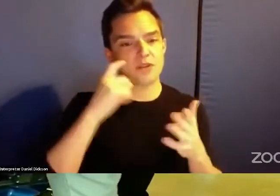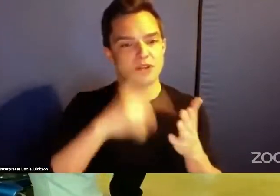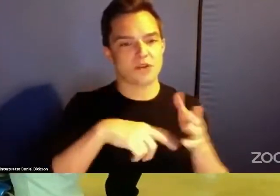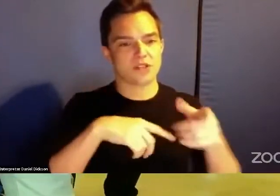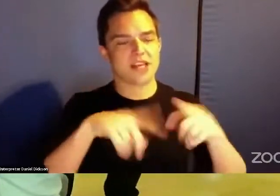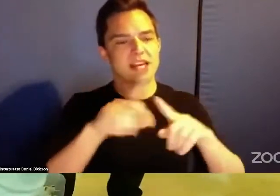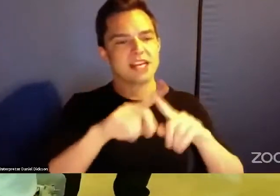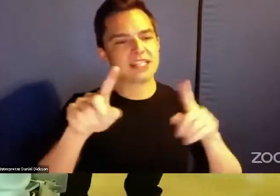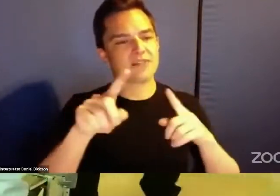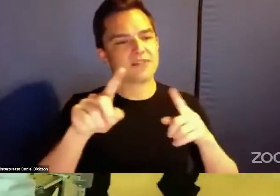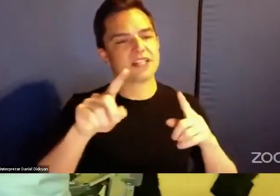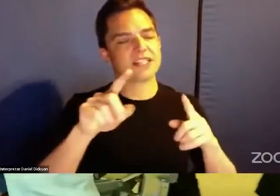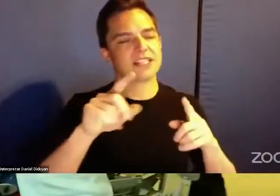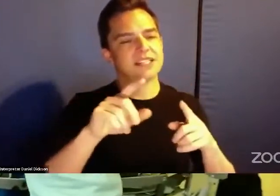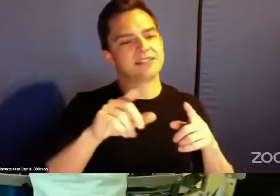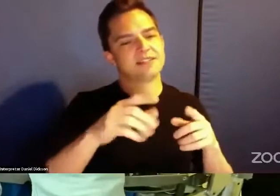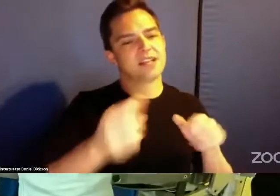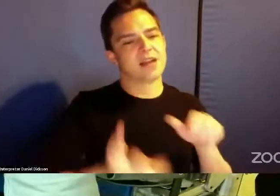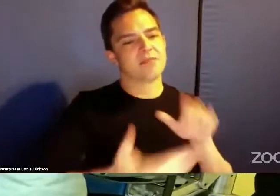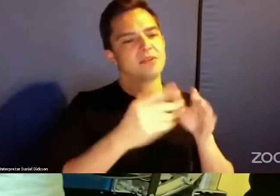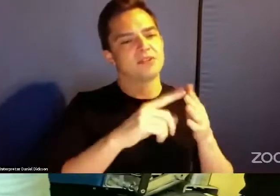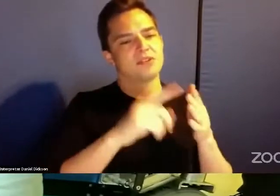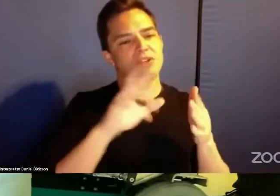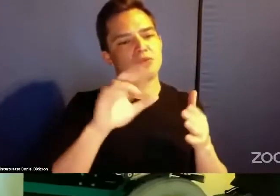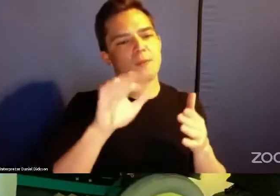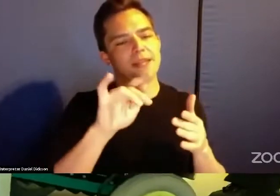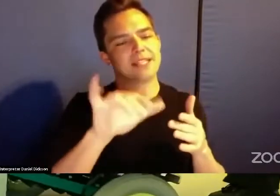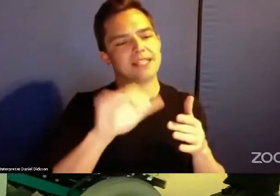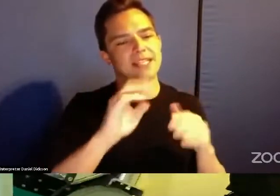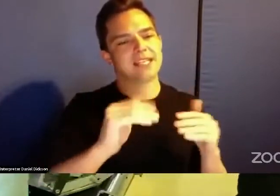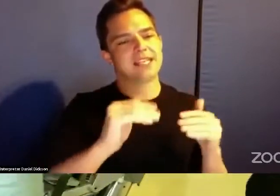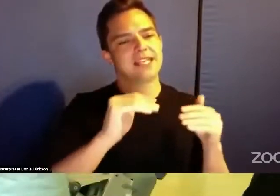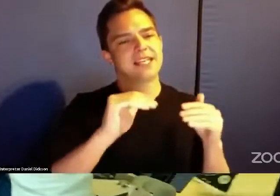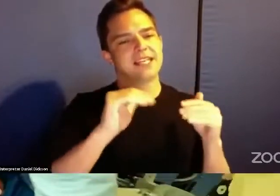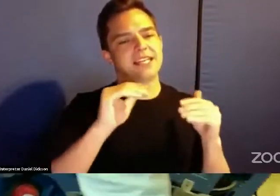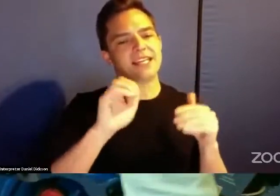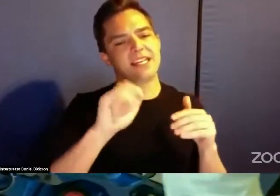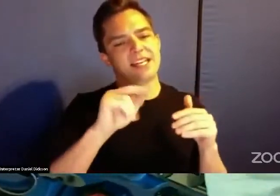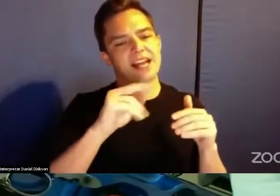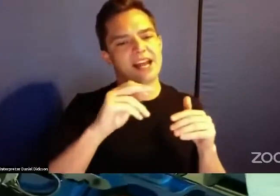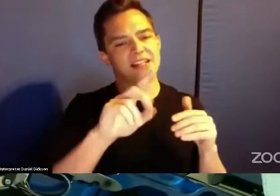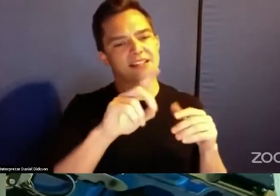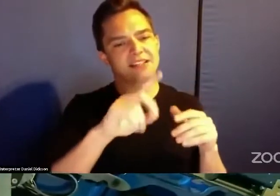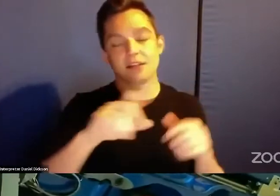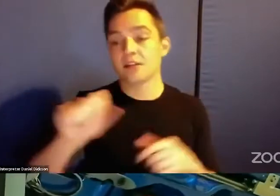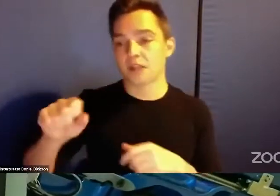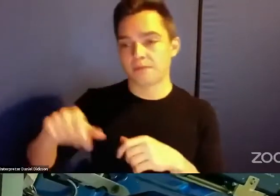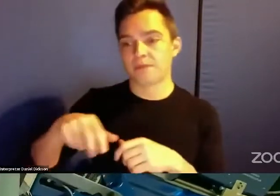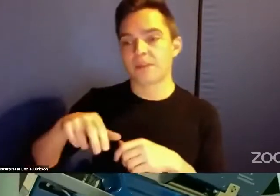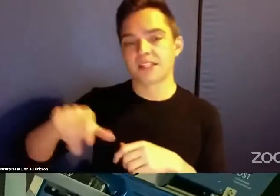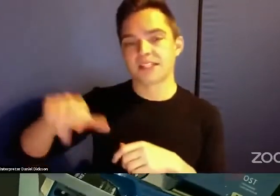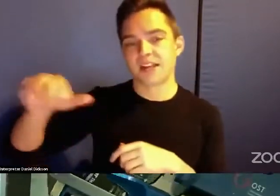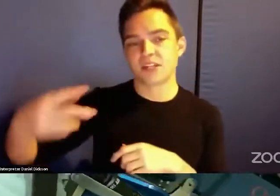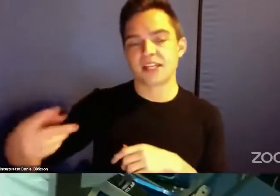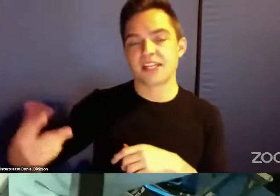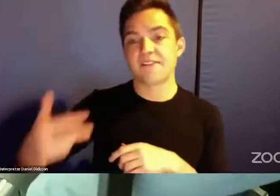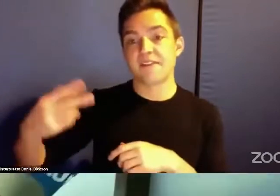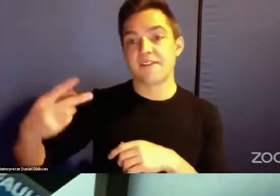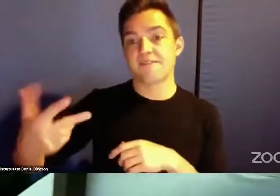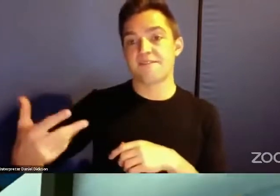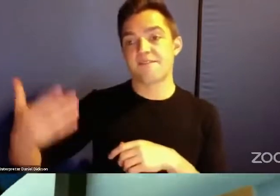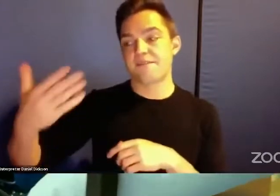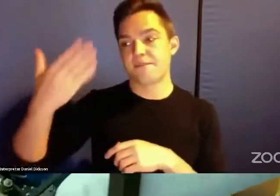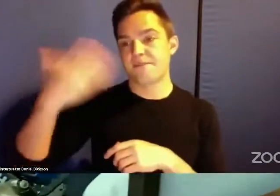from Robility Enhanced here, Roland. Yes, he goes up the stairs, facing the stairs, and now